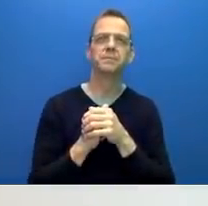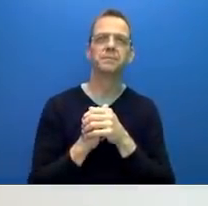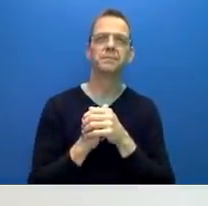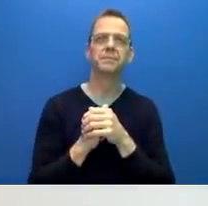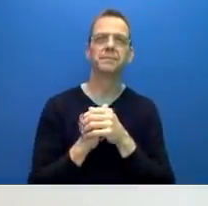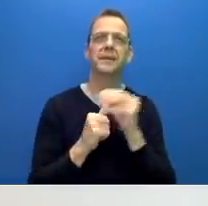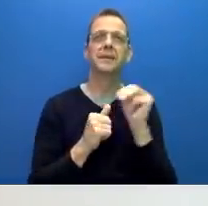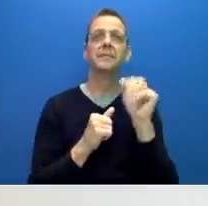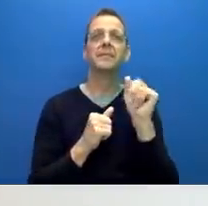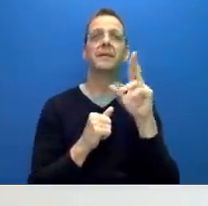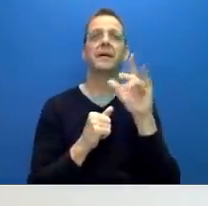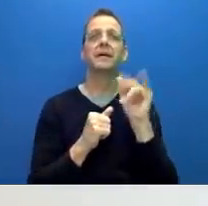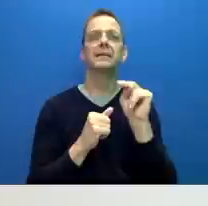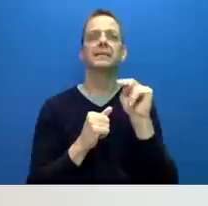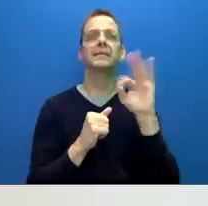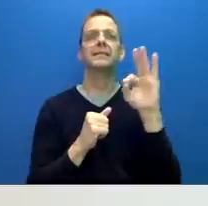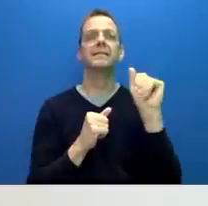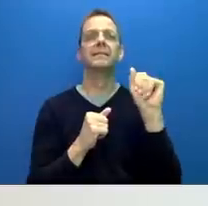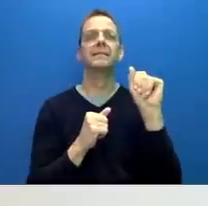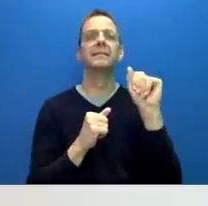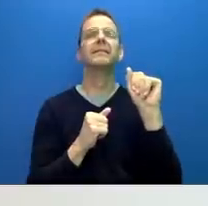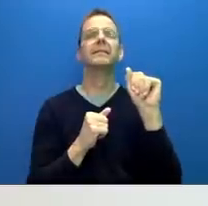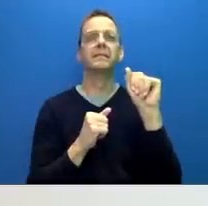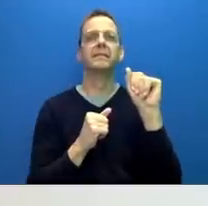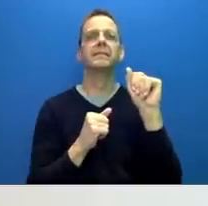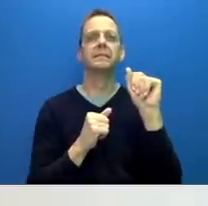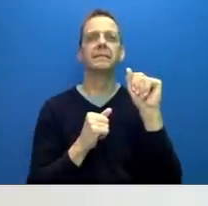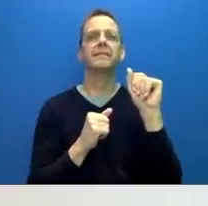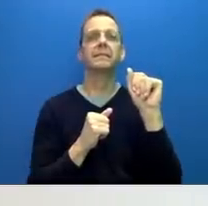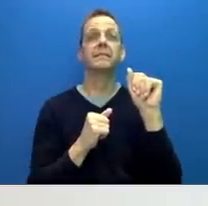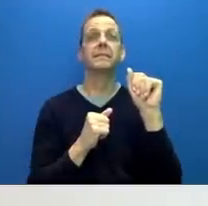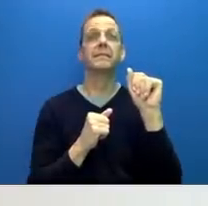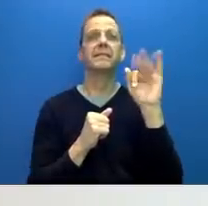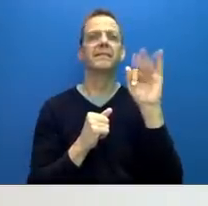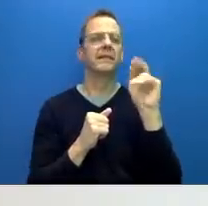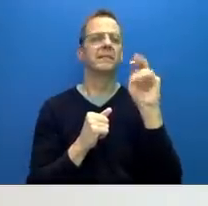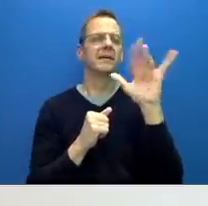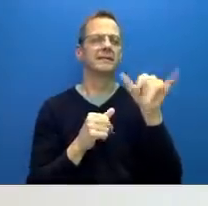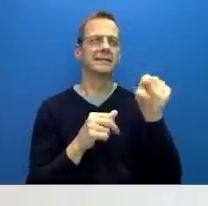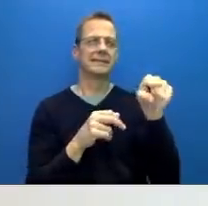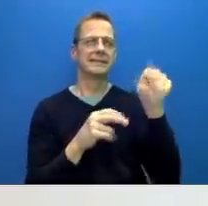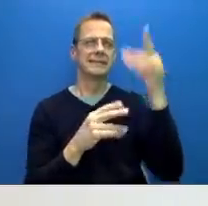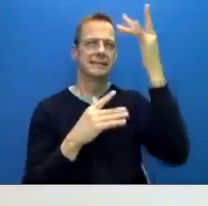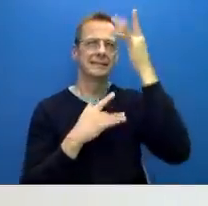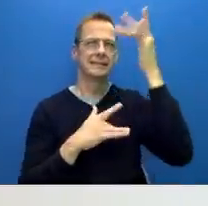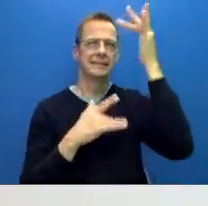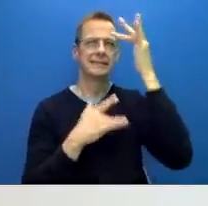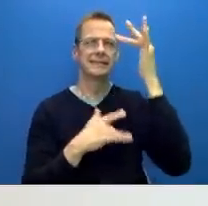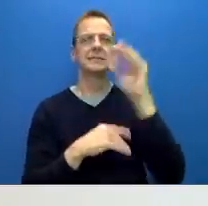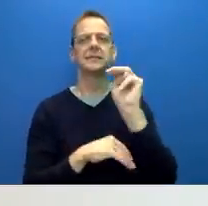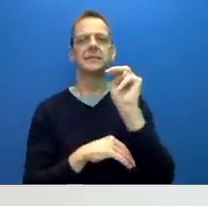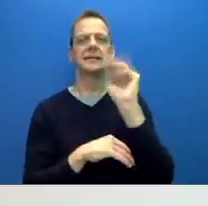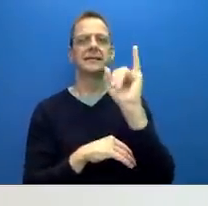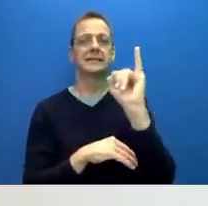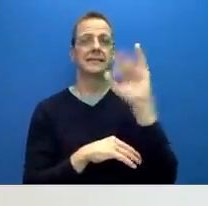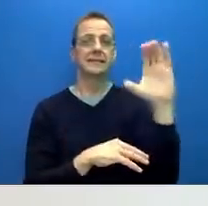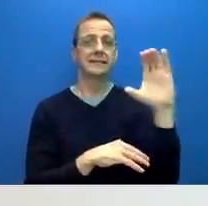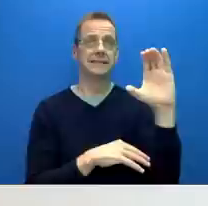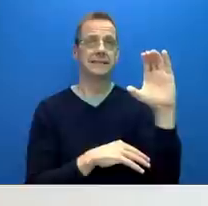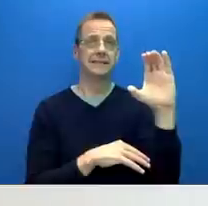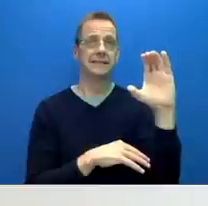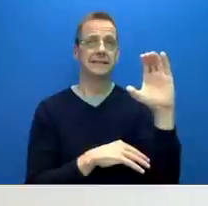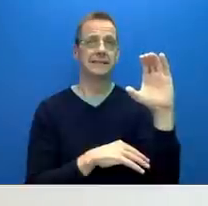one of the severe manifestations of COVID-19 in children. It has varying rates reported